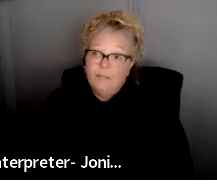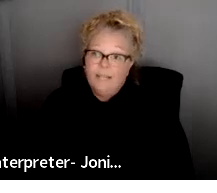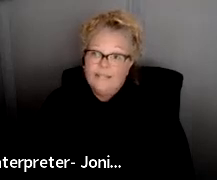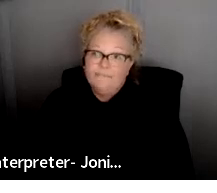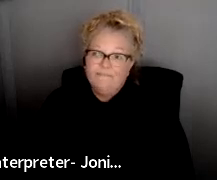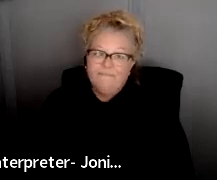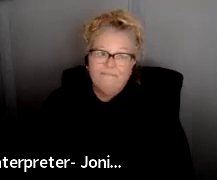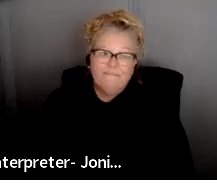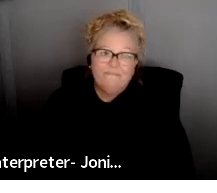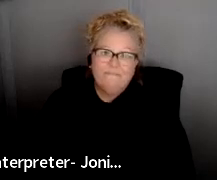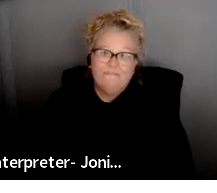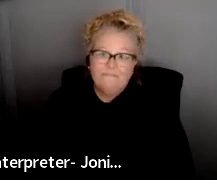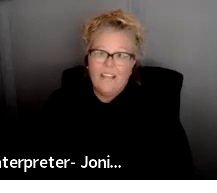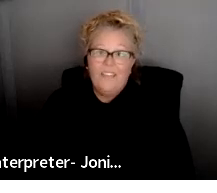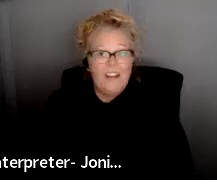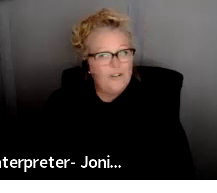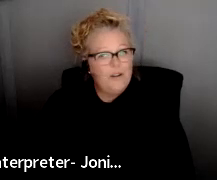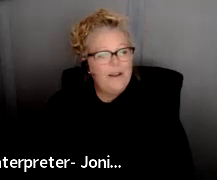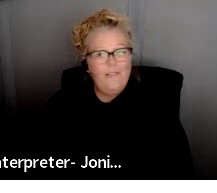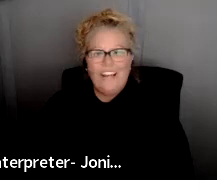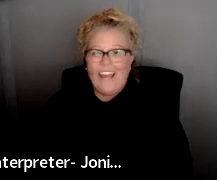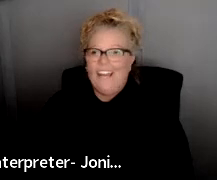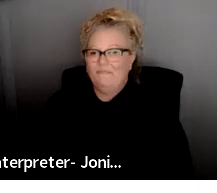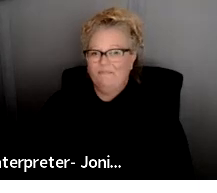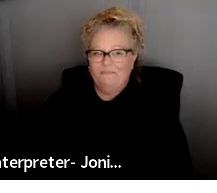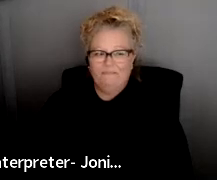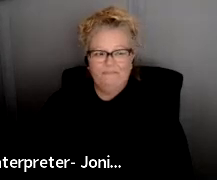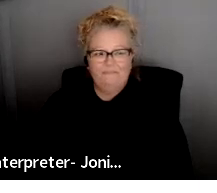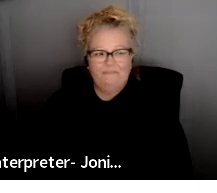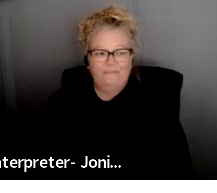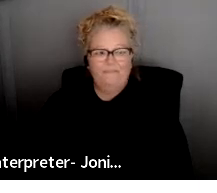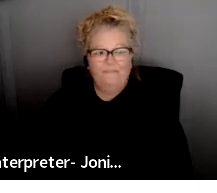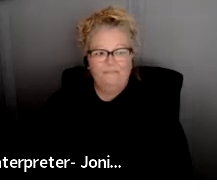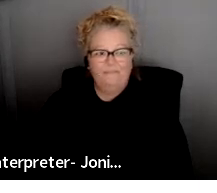Next slide, please. And then I'll turn it back over to Katie.